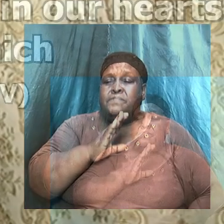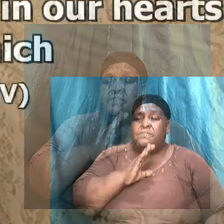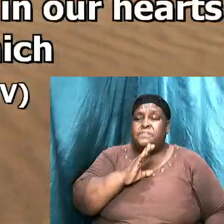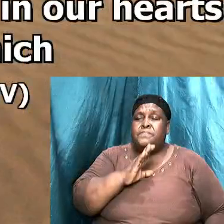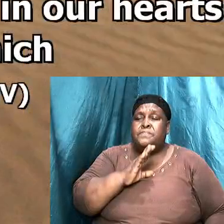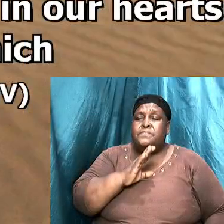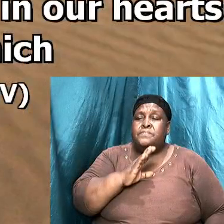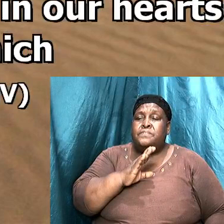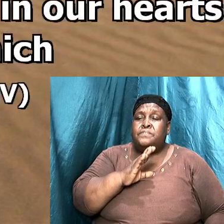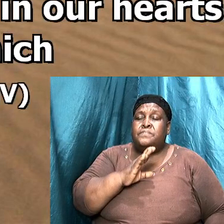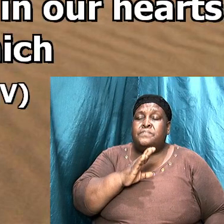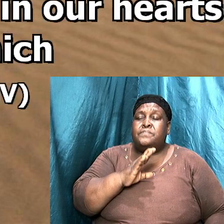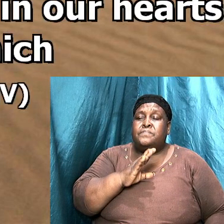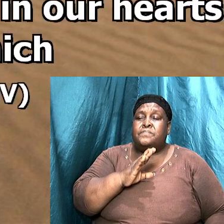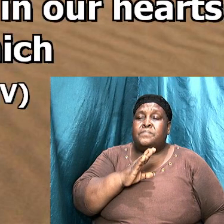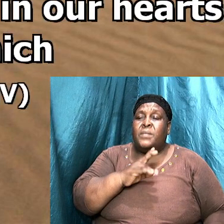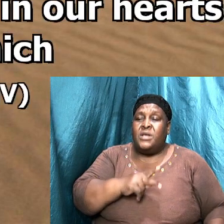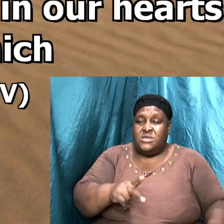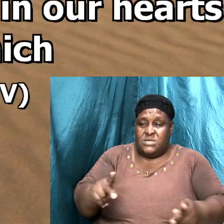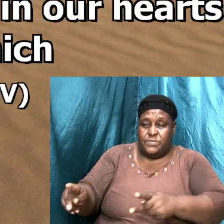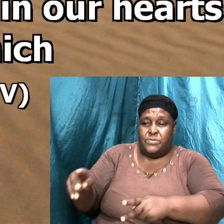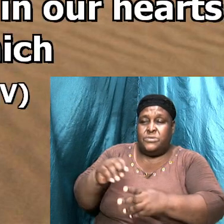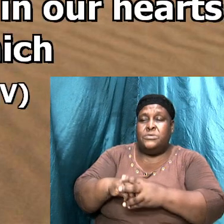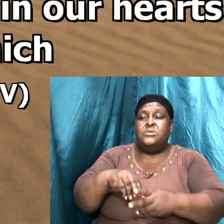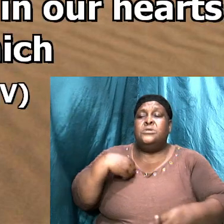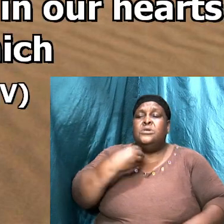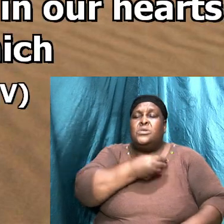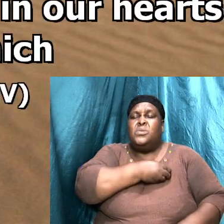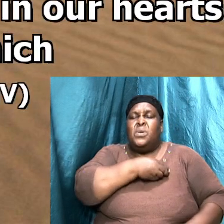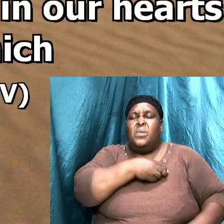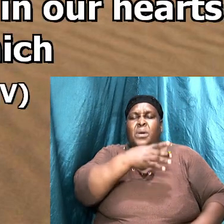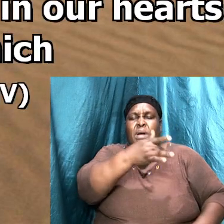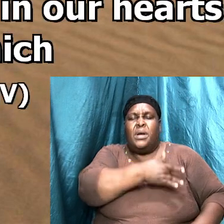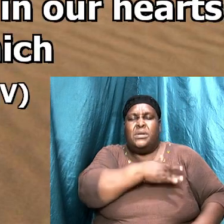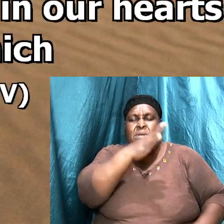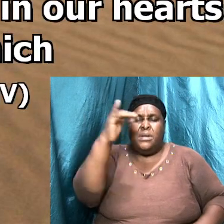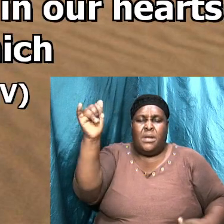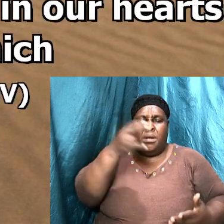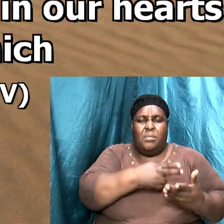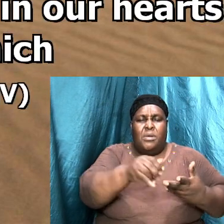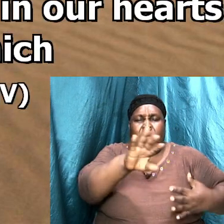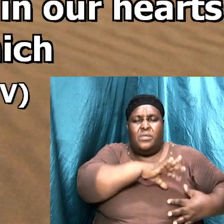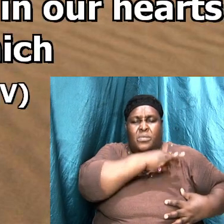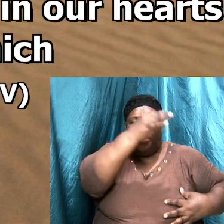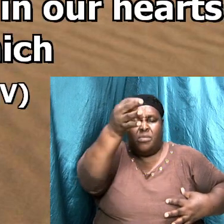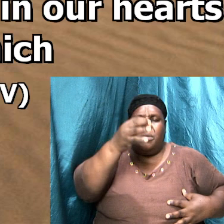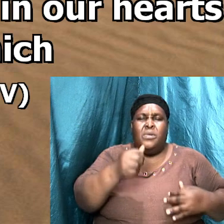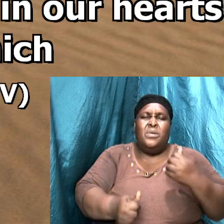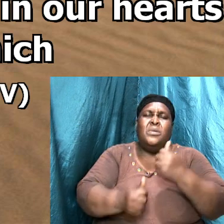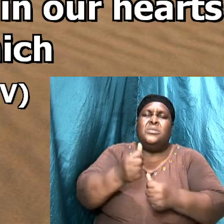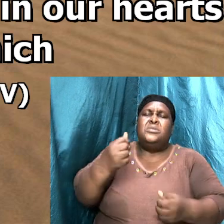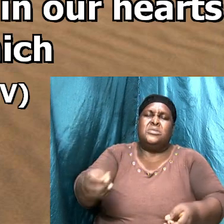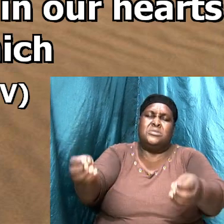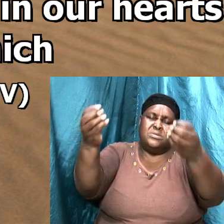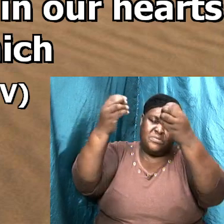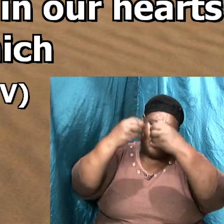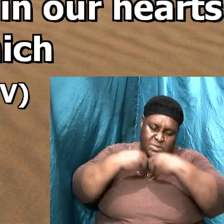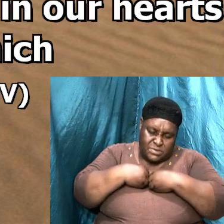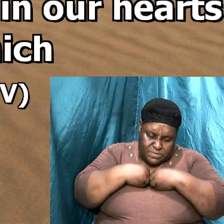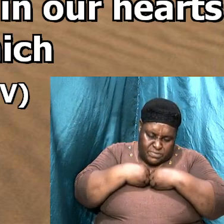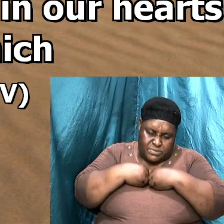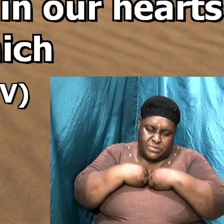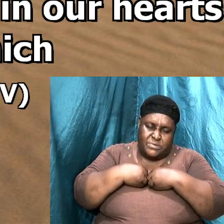is shed abroad is our hearts by the Holy Ghost which is given to us.